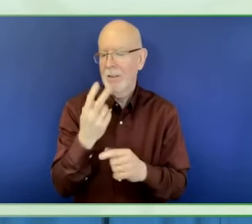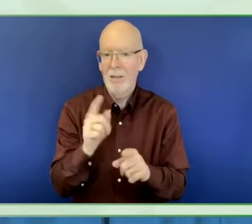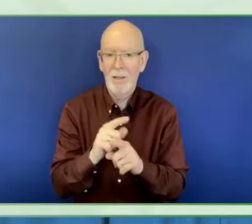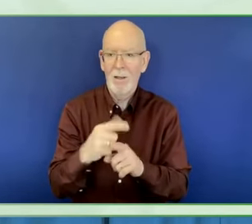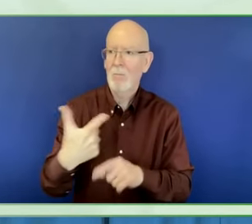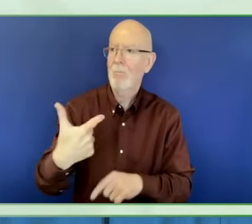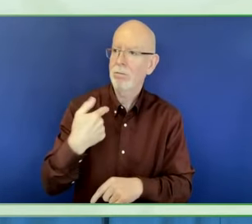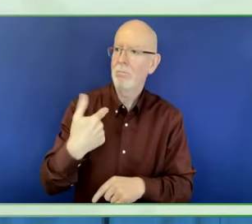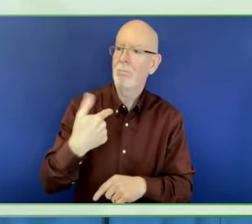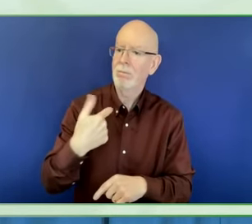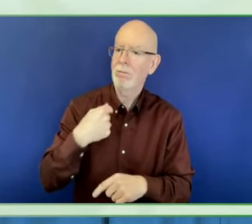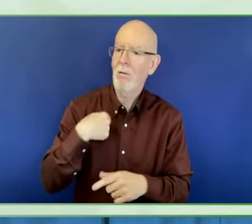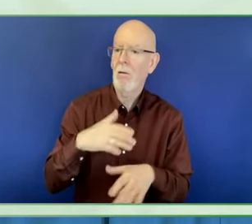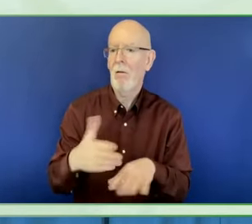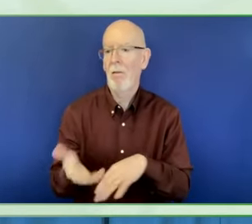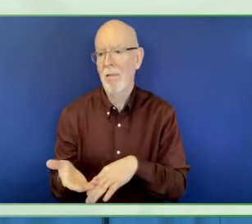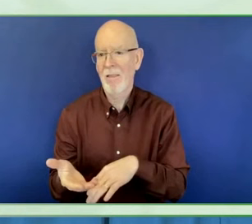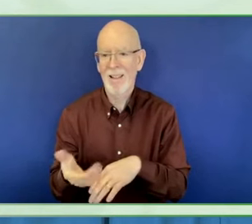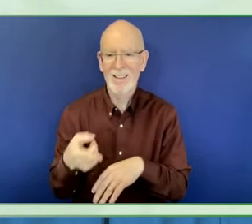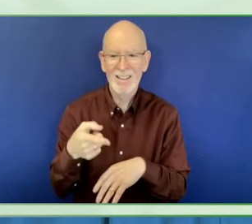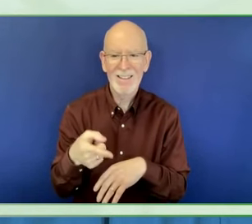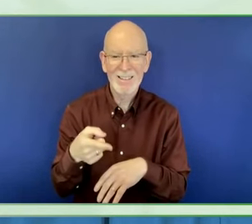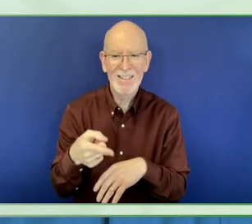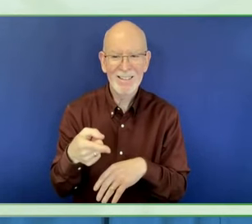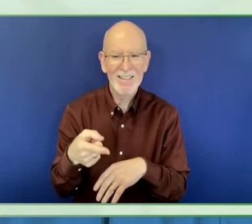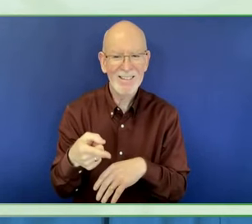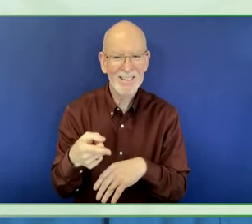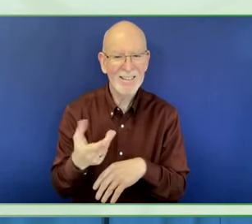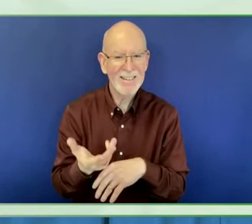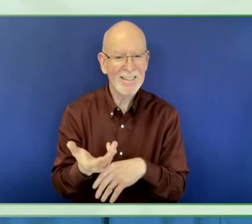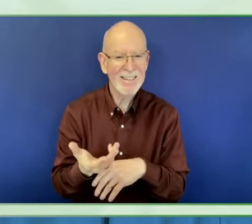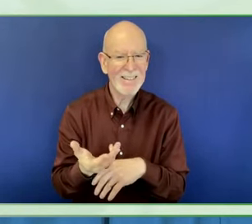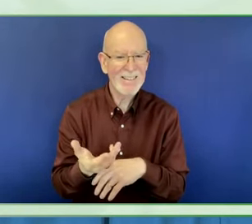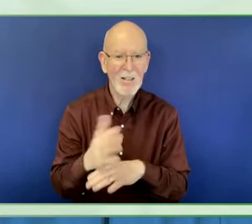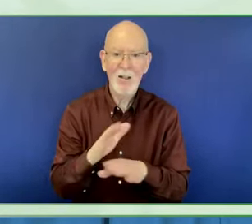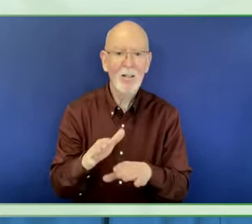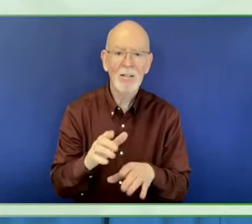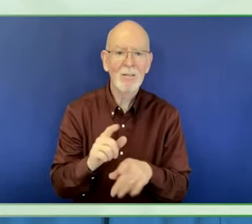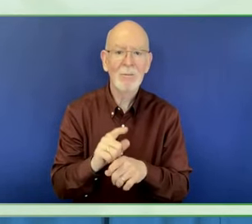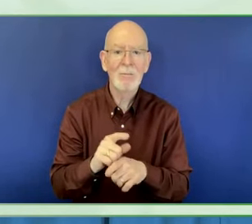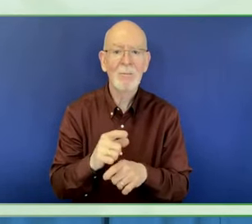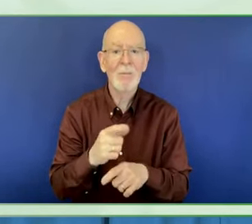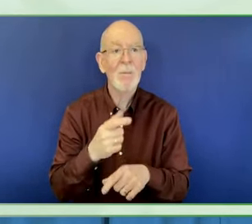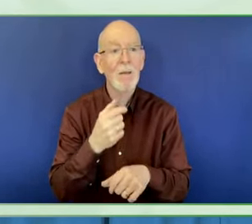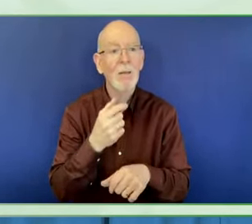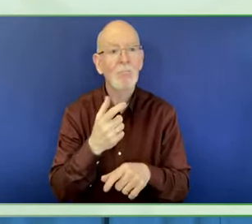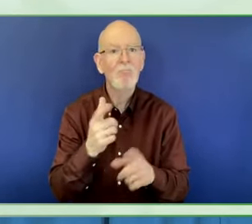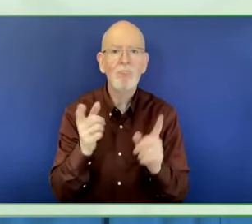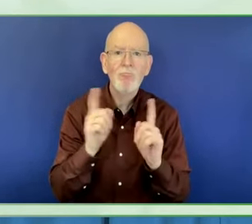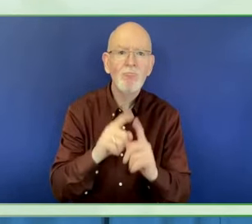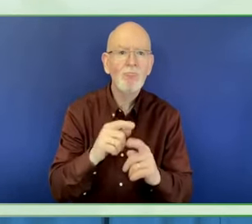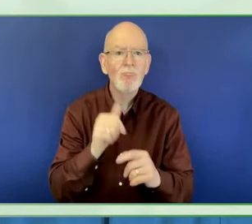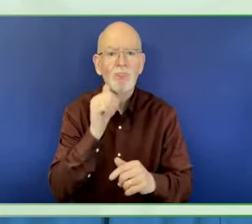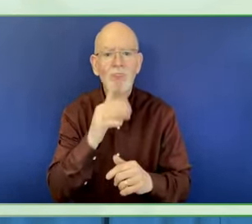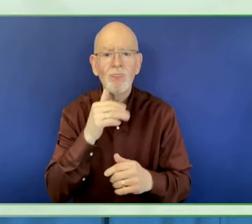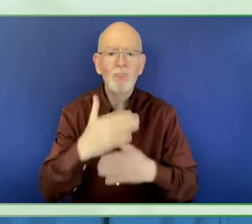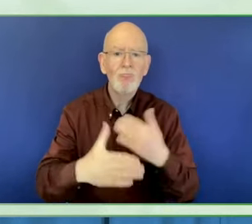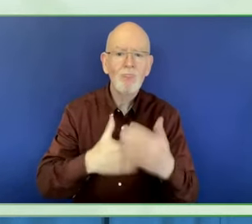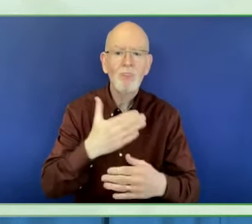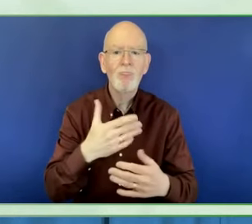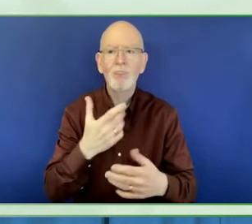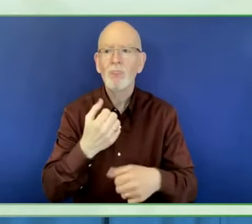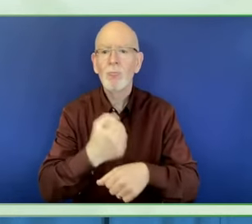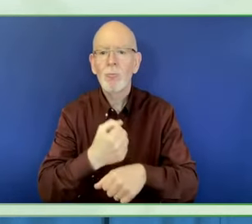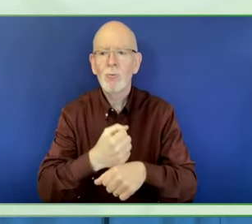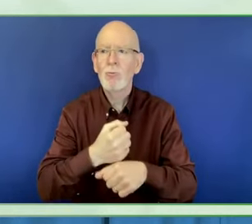people in film represented in sexual and influential roles. It starts by including disabled people in TV and media, in